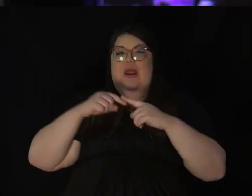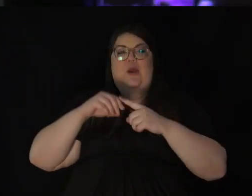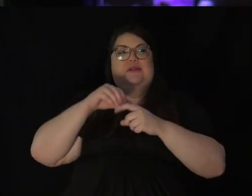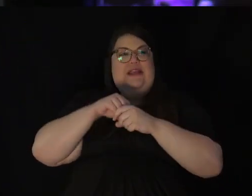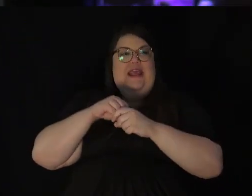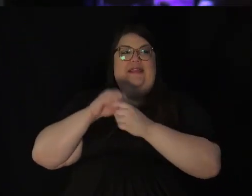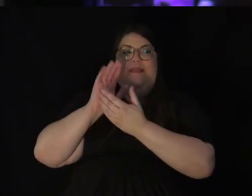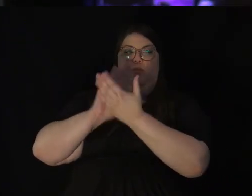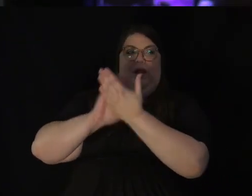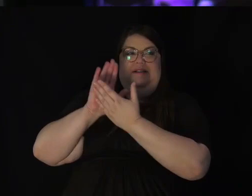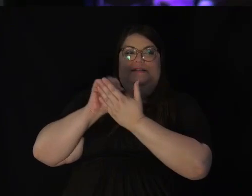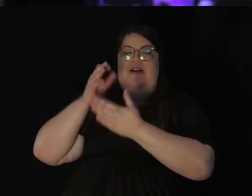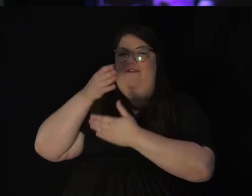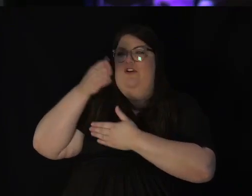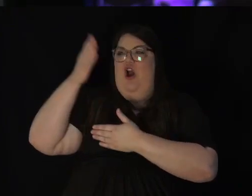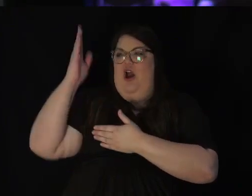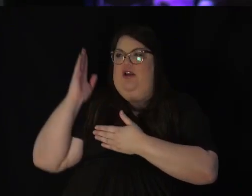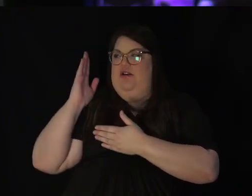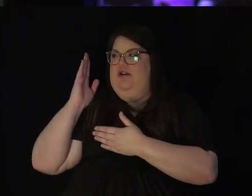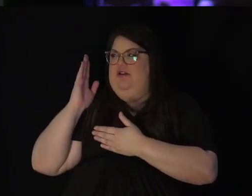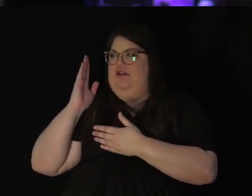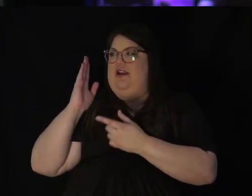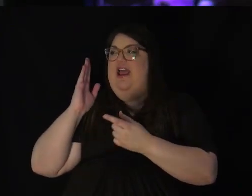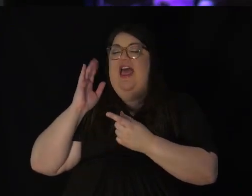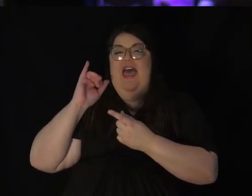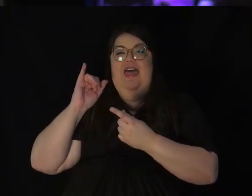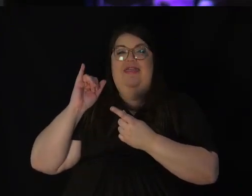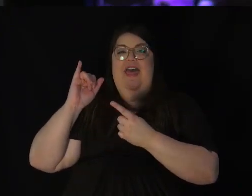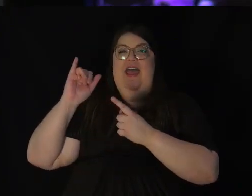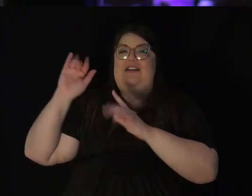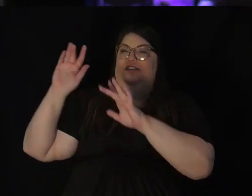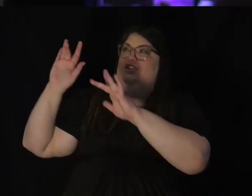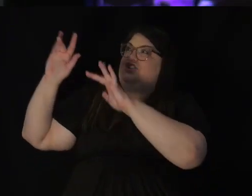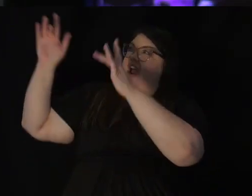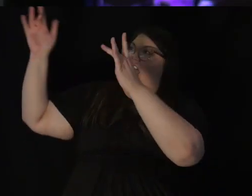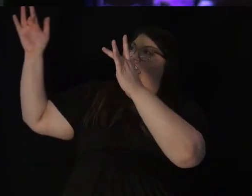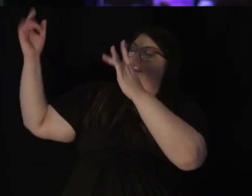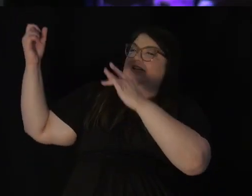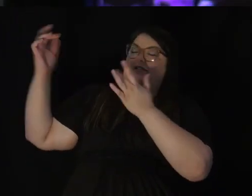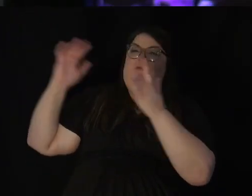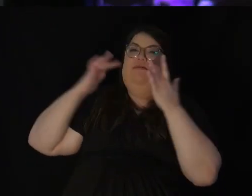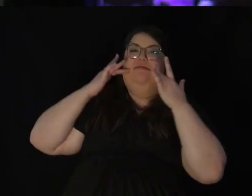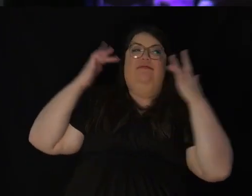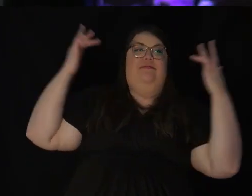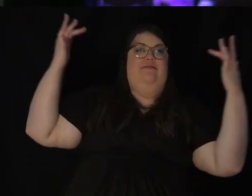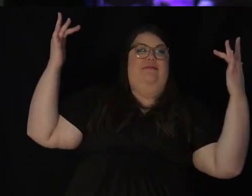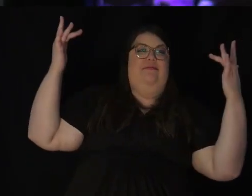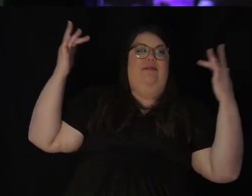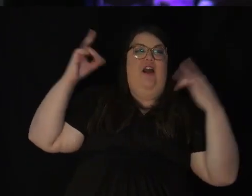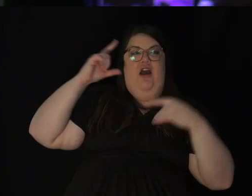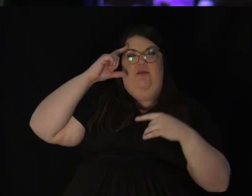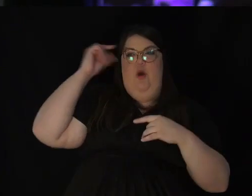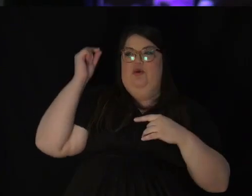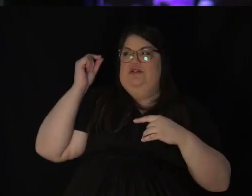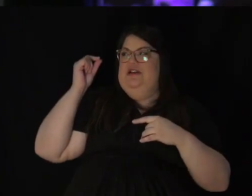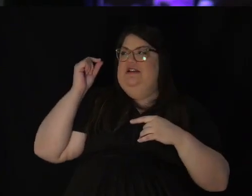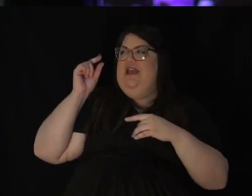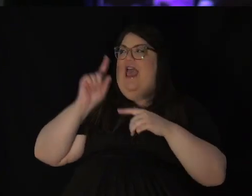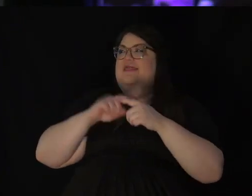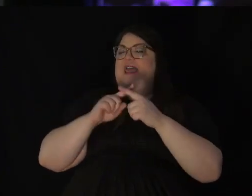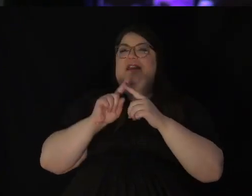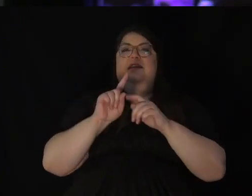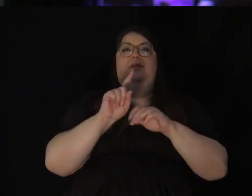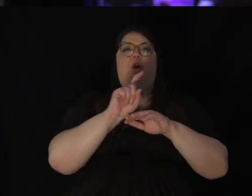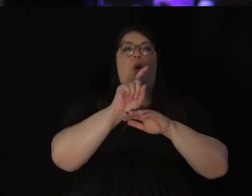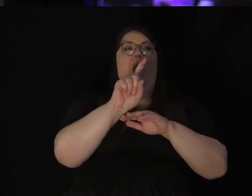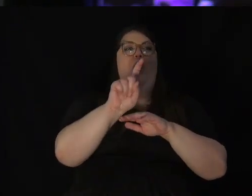the presence of God, that shine came like on his face and he would go out and it was seen. You could